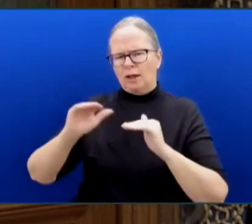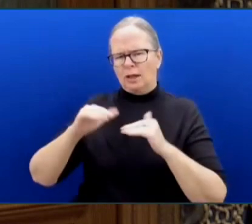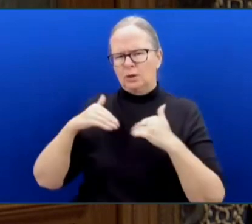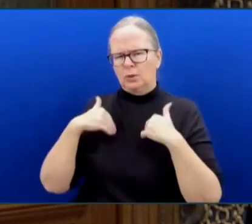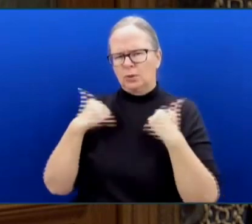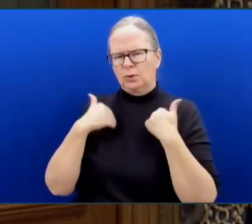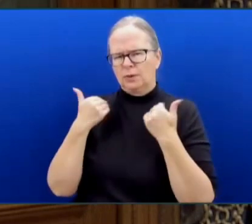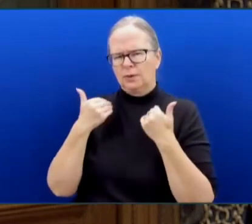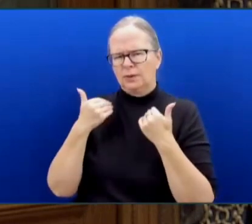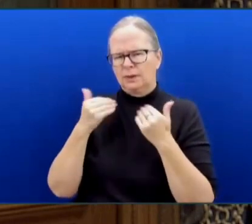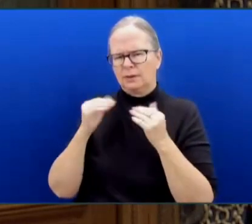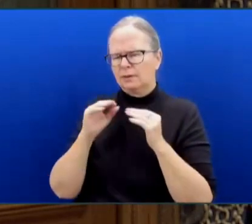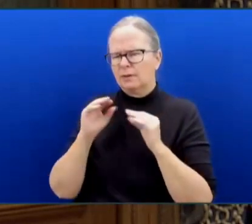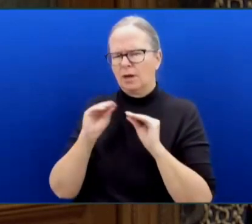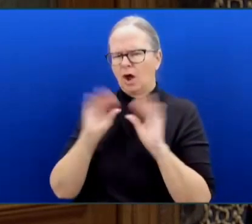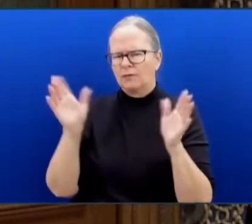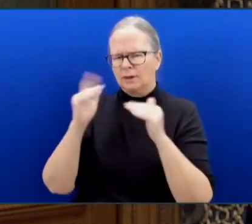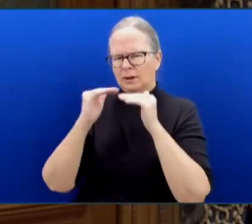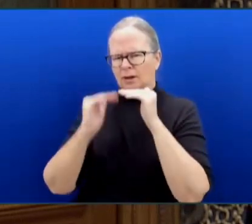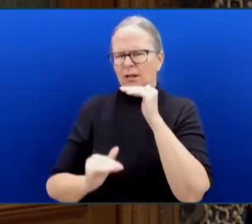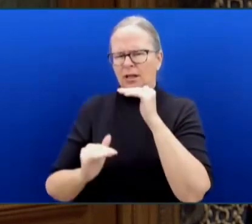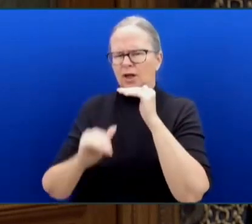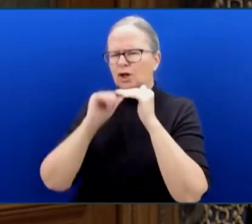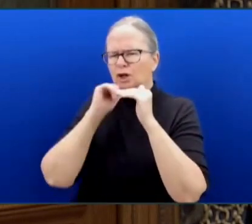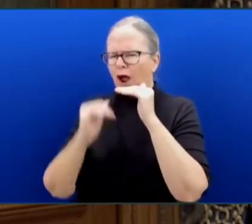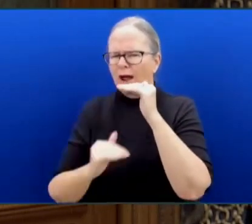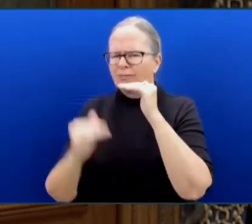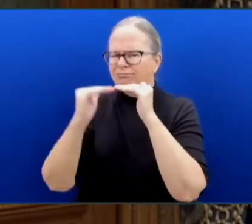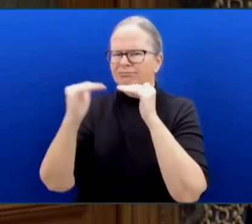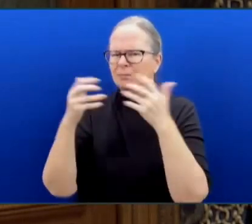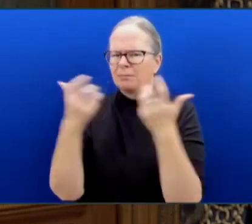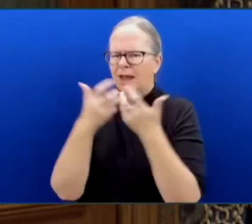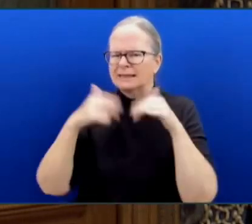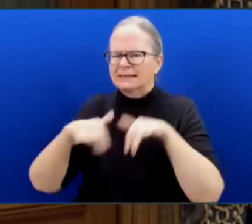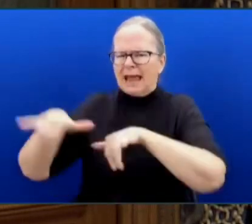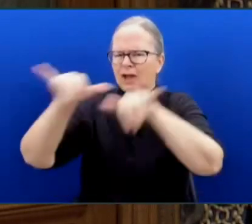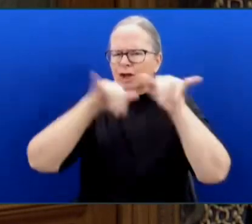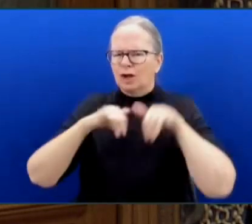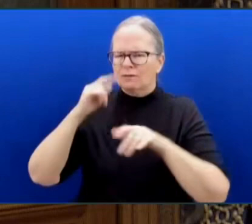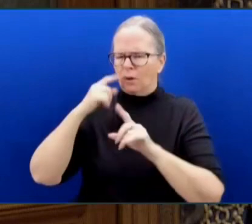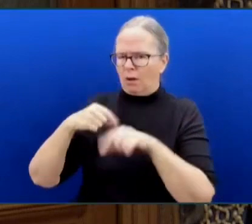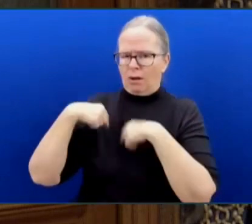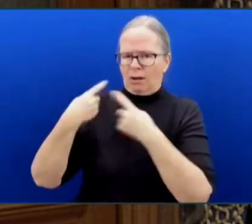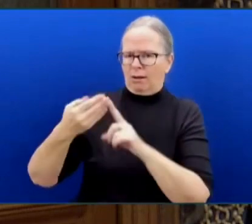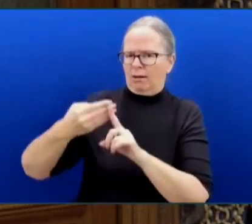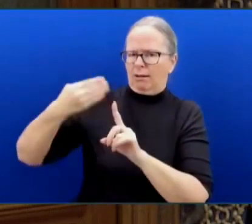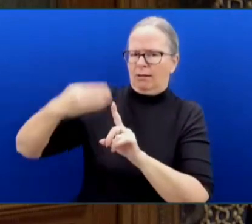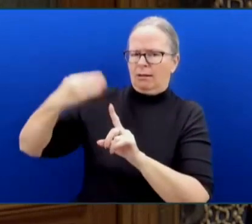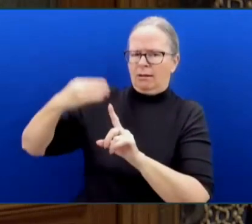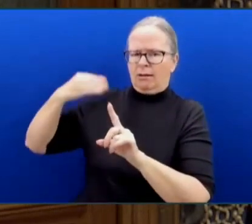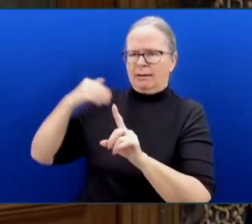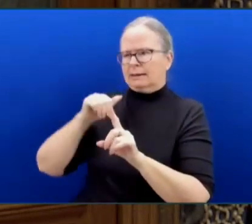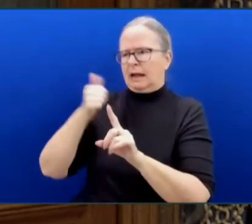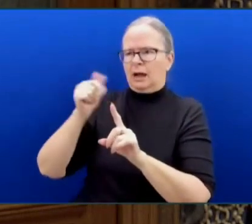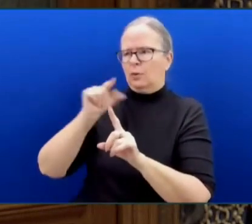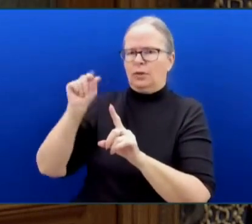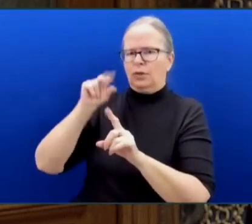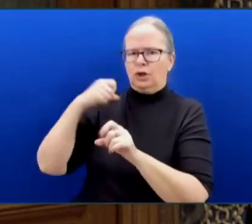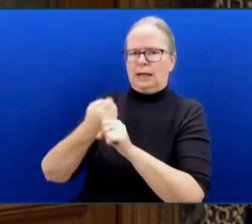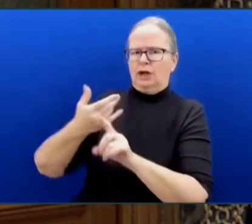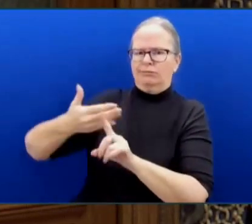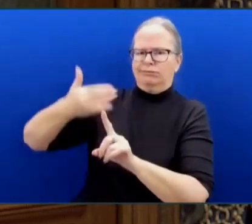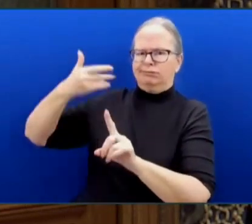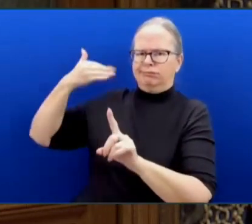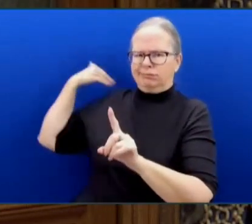5, 6, 7, for decades, Mr. Speaker. And rather than creating layers of transparency and accountability,